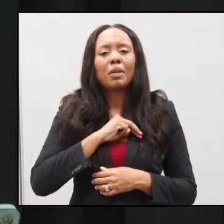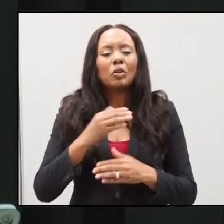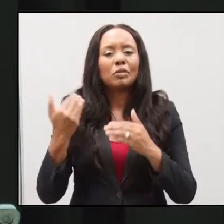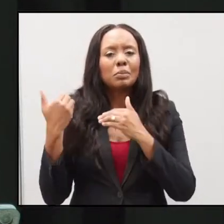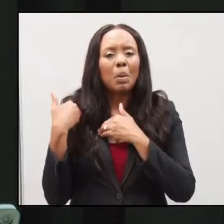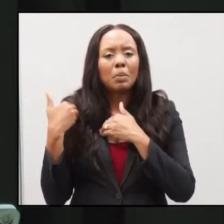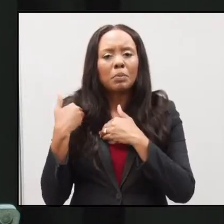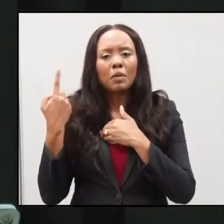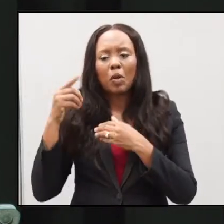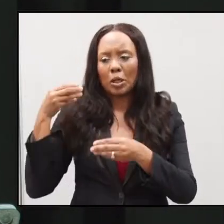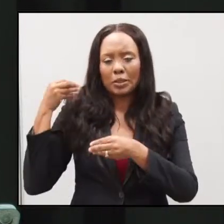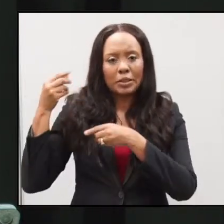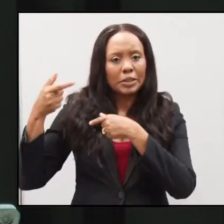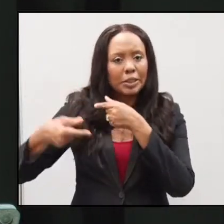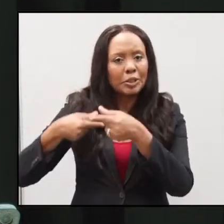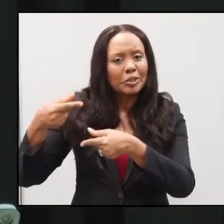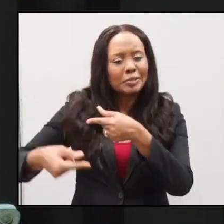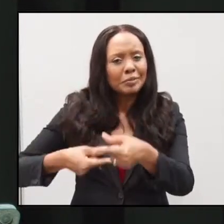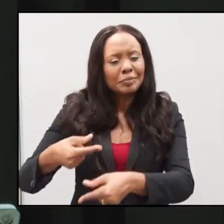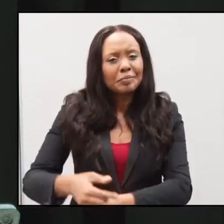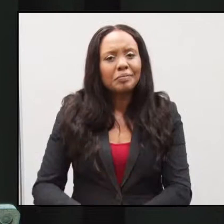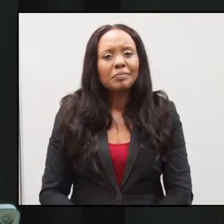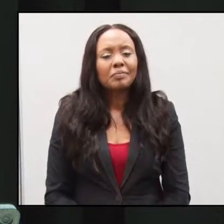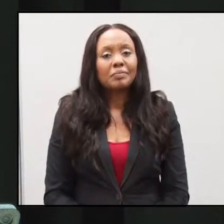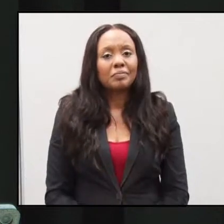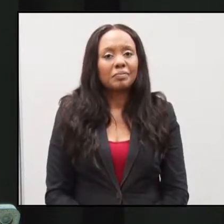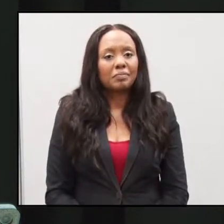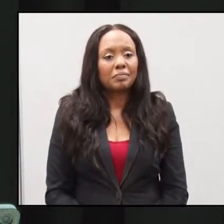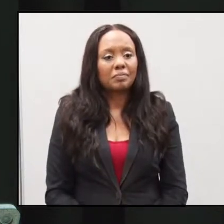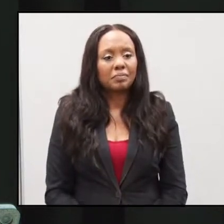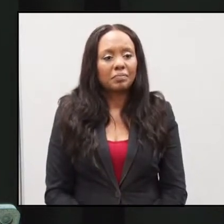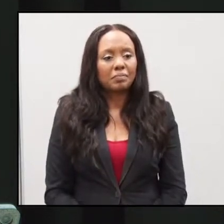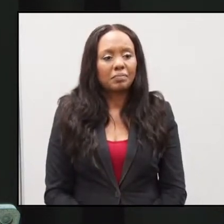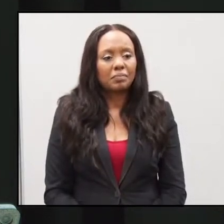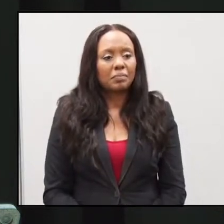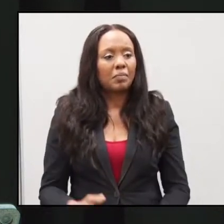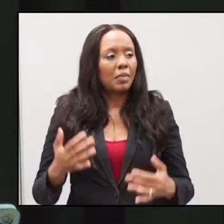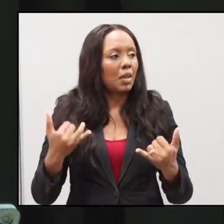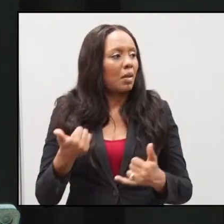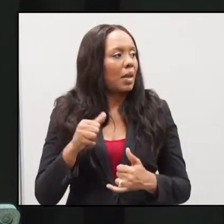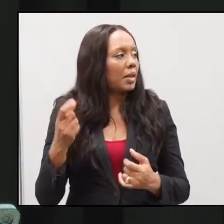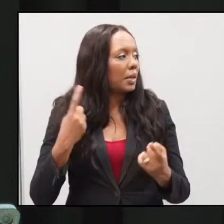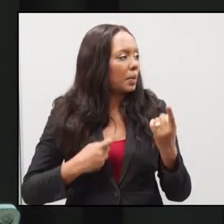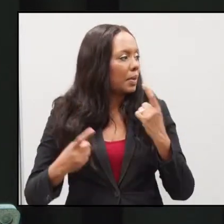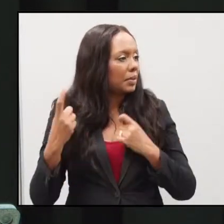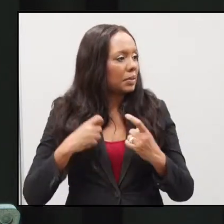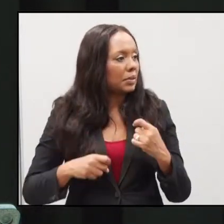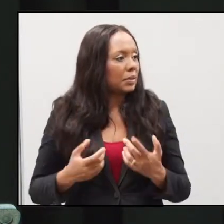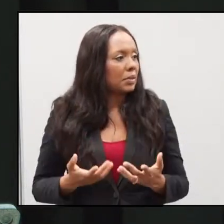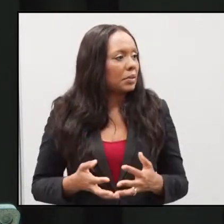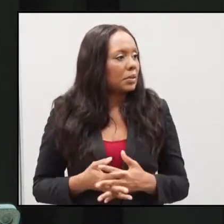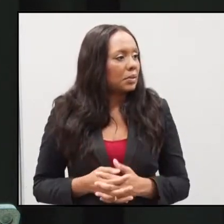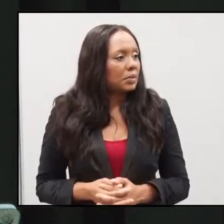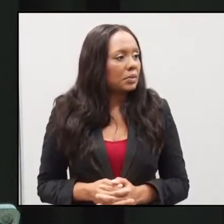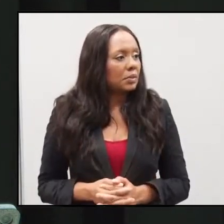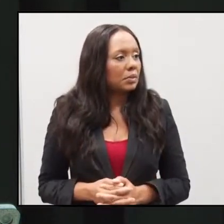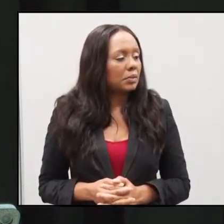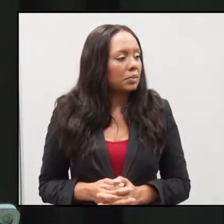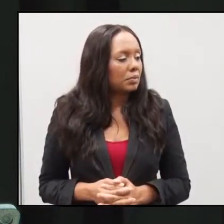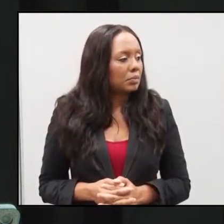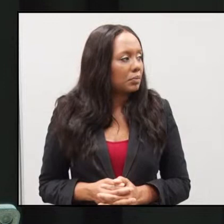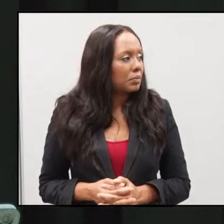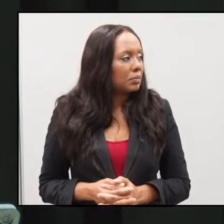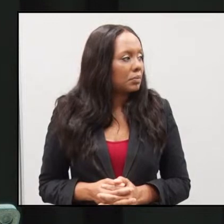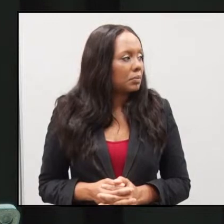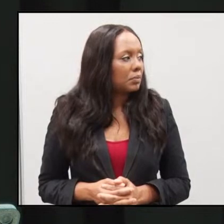that follow. At this time, we will now open the floor to questions from members of the media. And may I ask that you